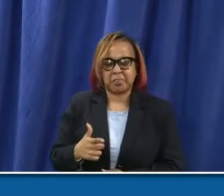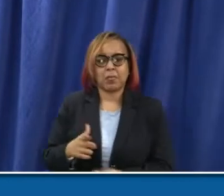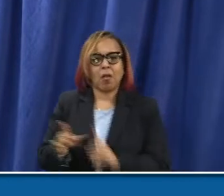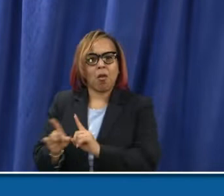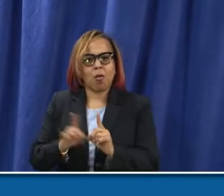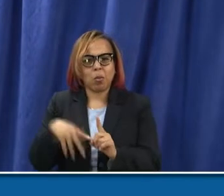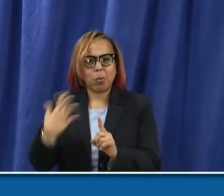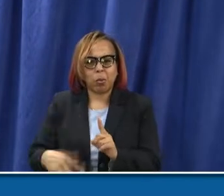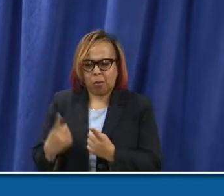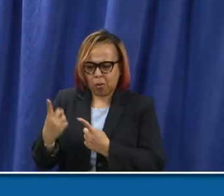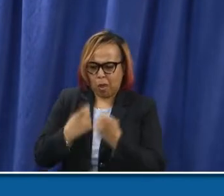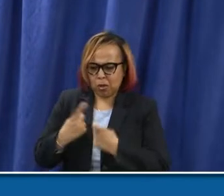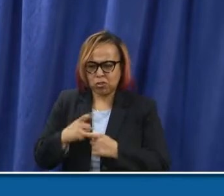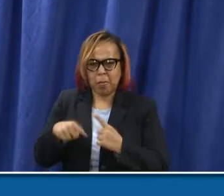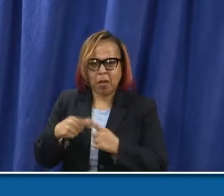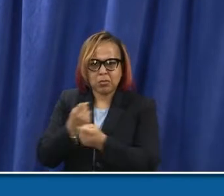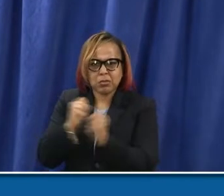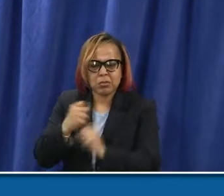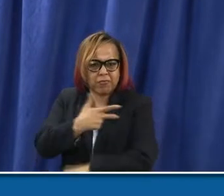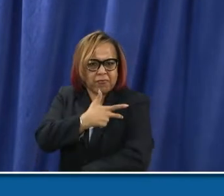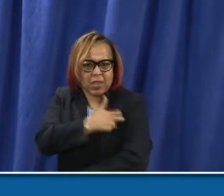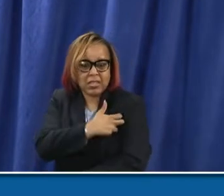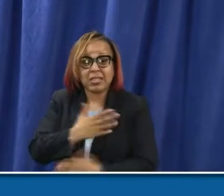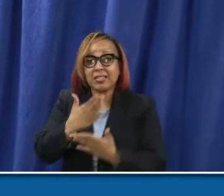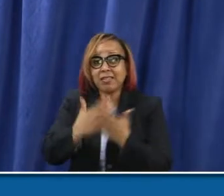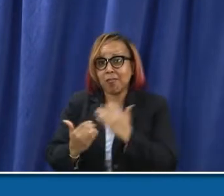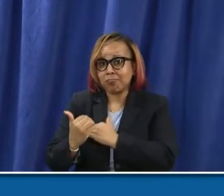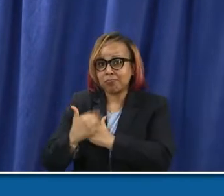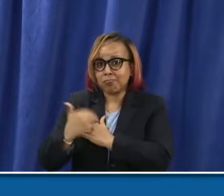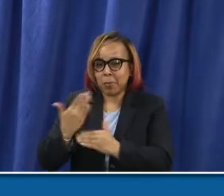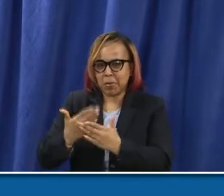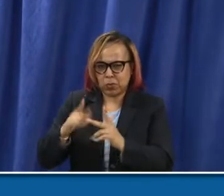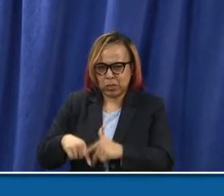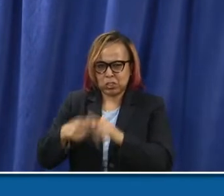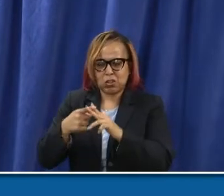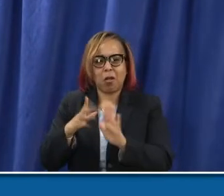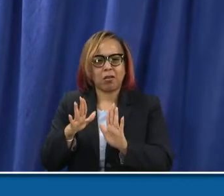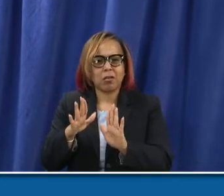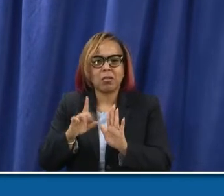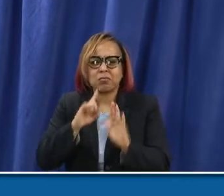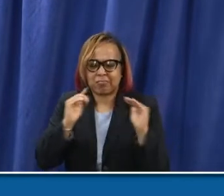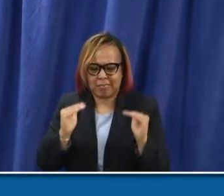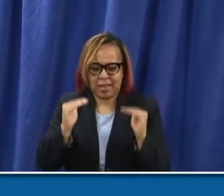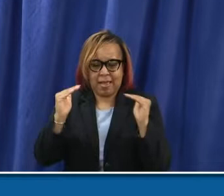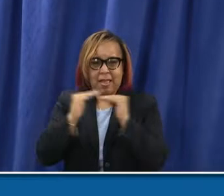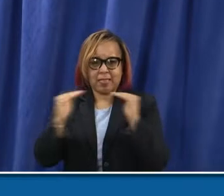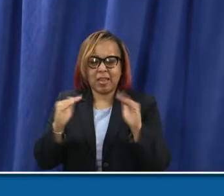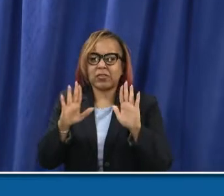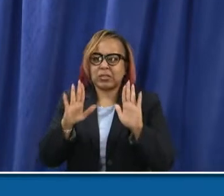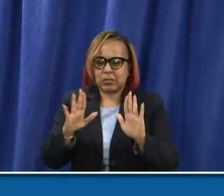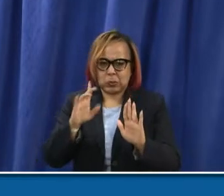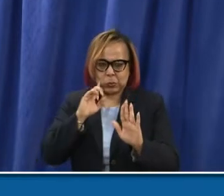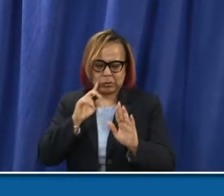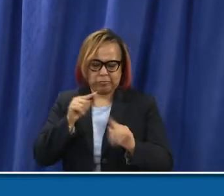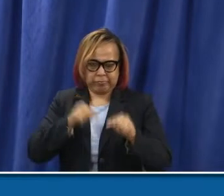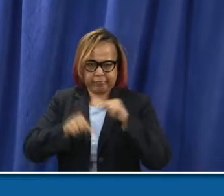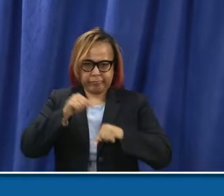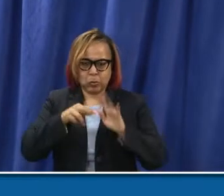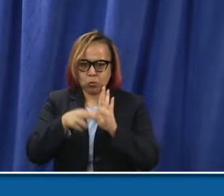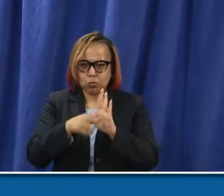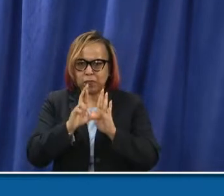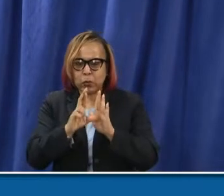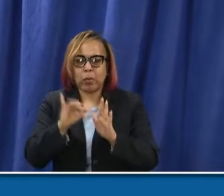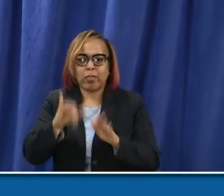of questions about vaccine safety, and some of these came in even before we started. So just very high level, we wanted to review